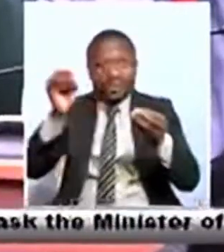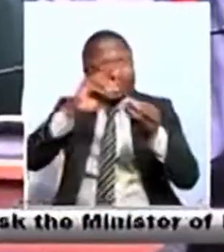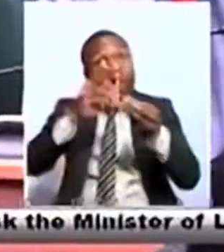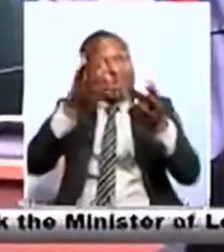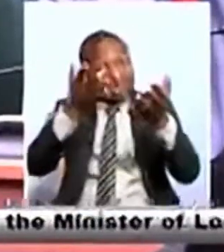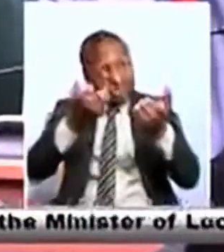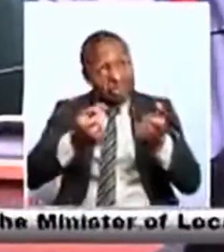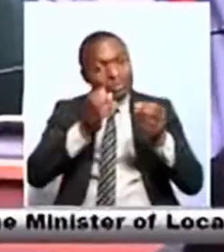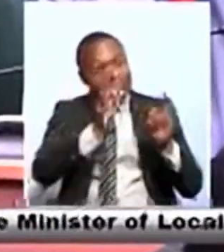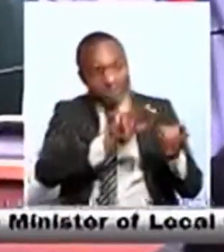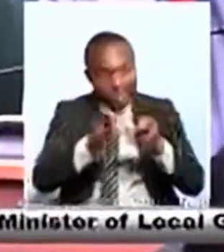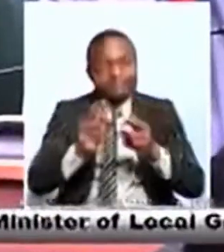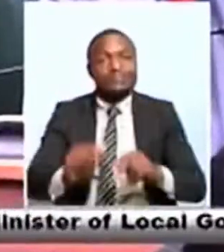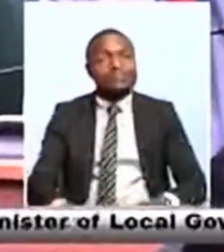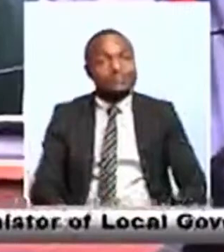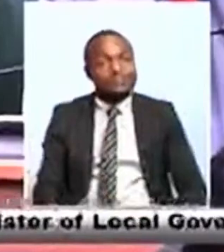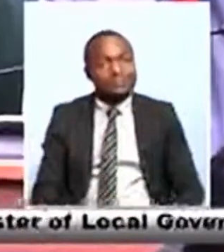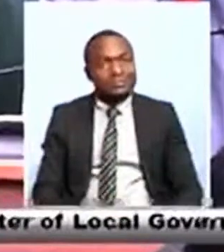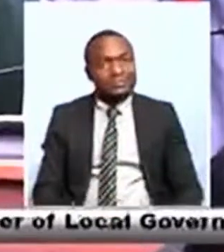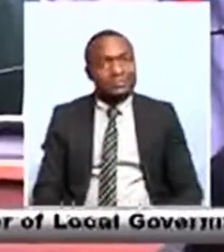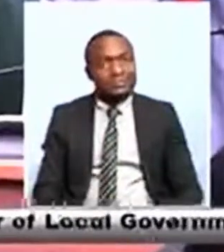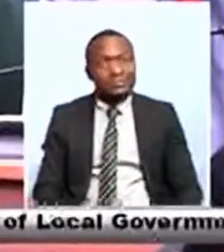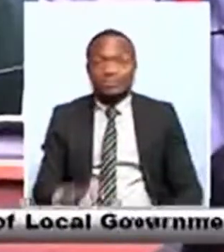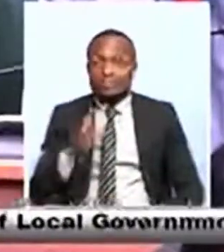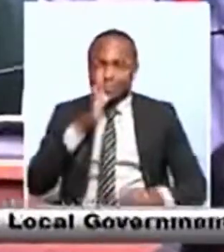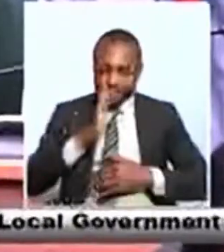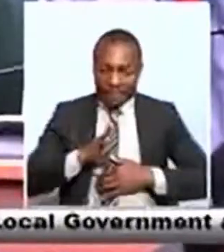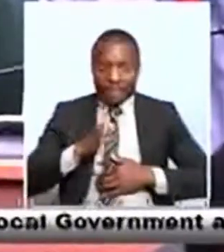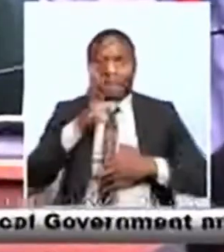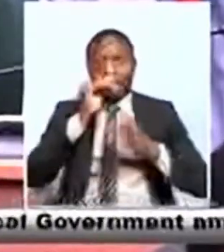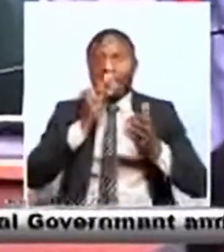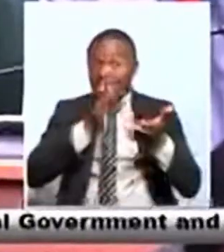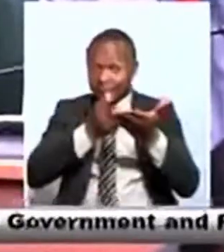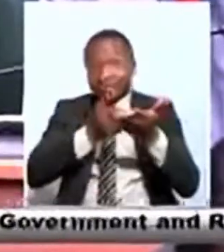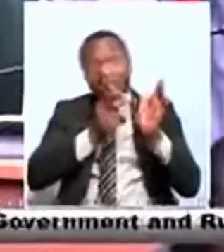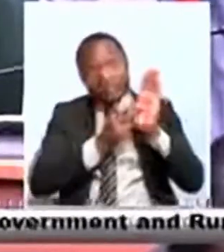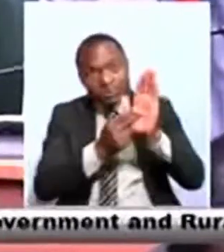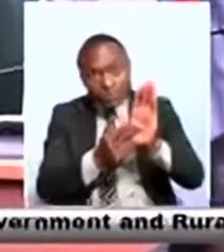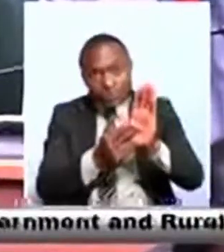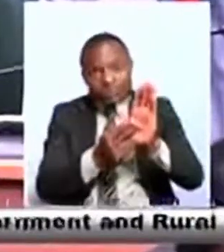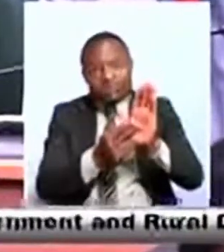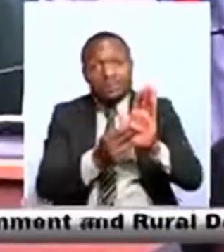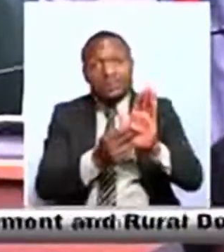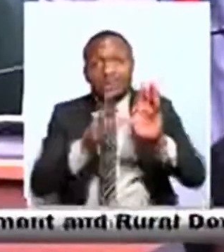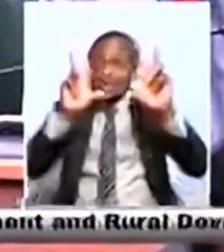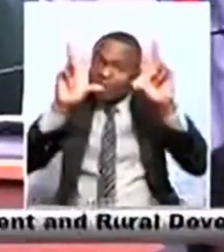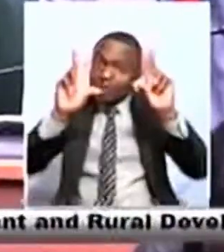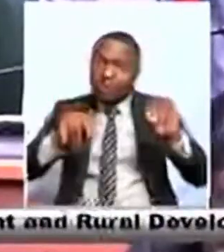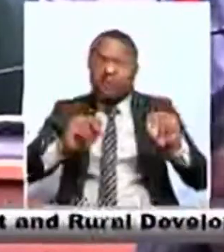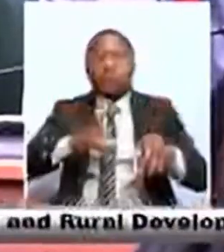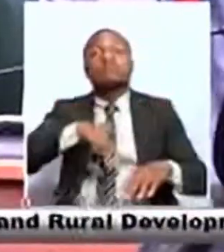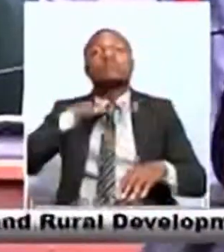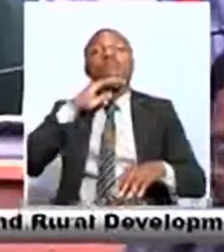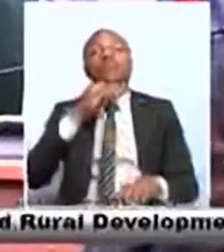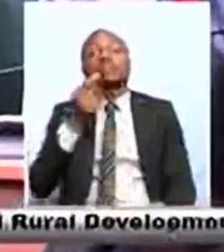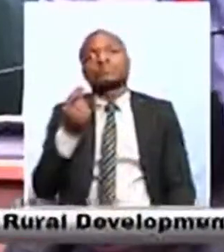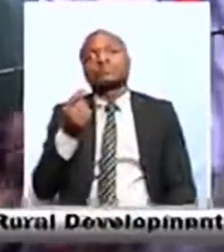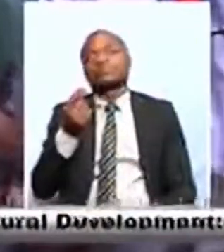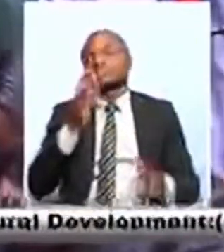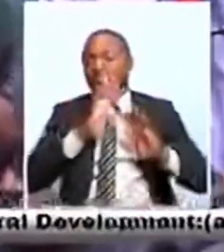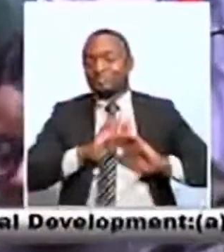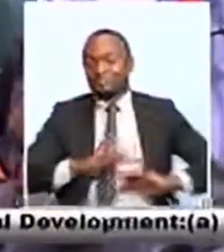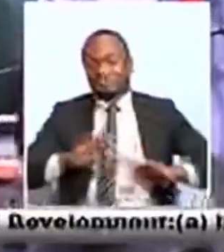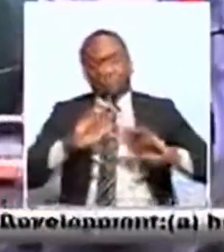the answers. Madam Speaker, this confirms that there was no sufficient money to... Order,